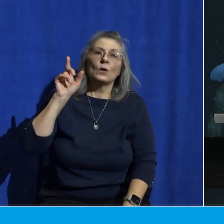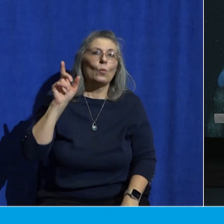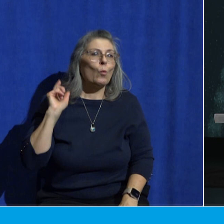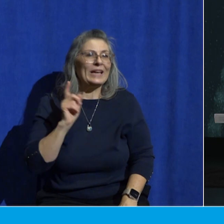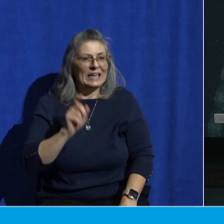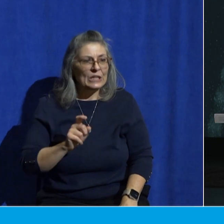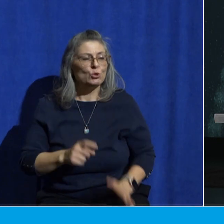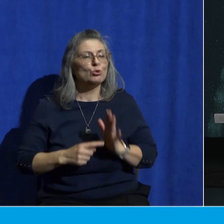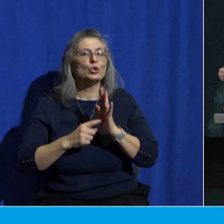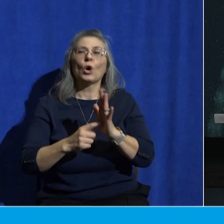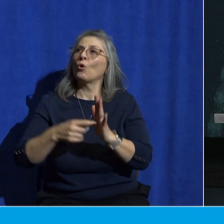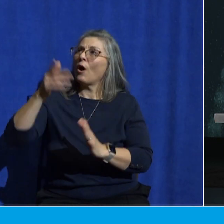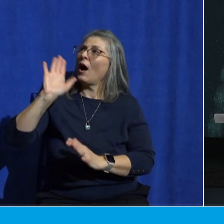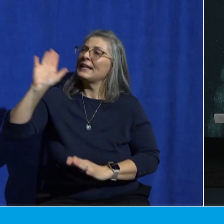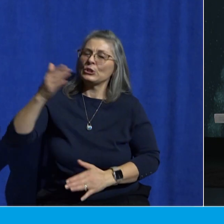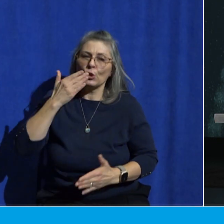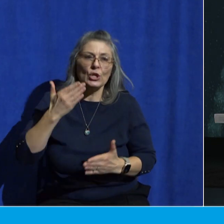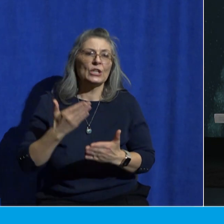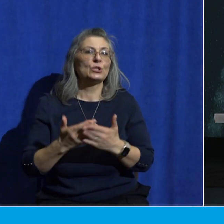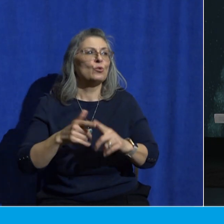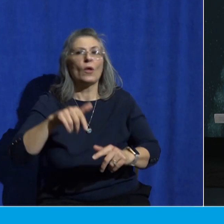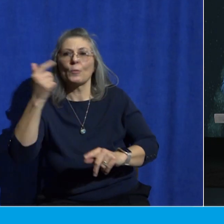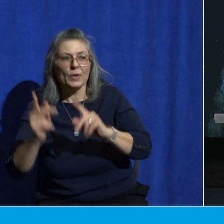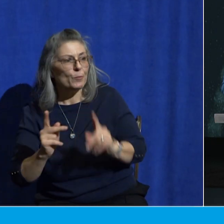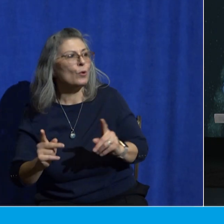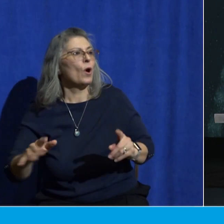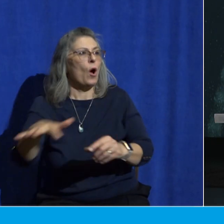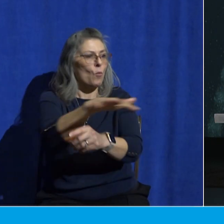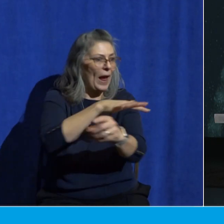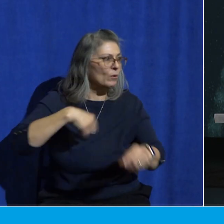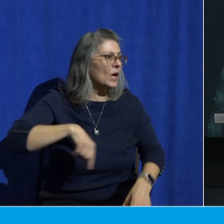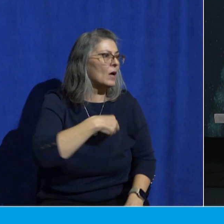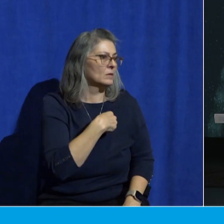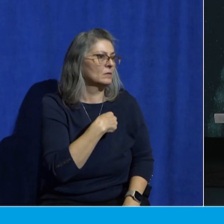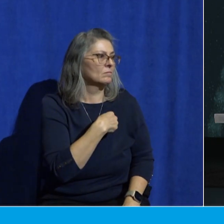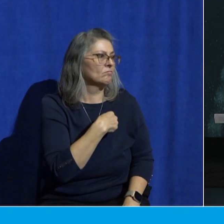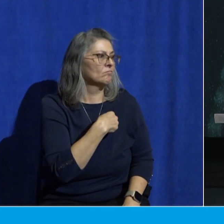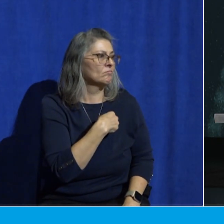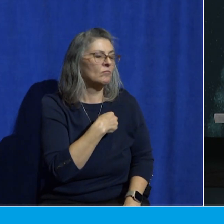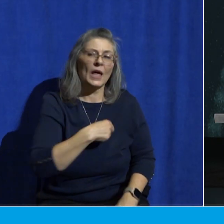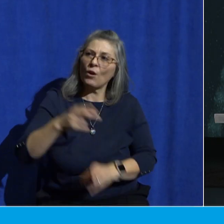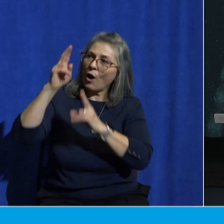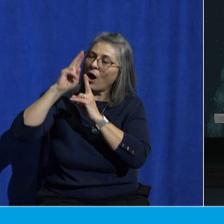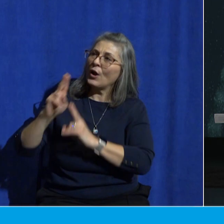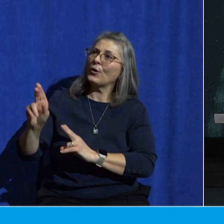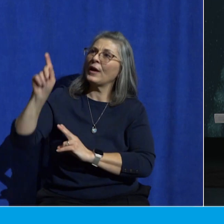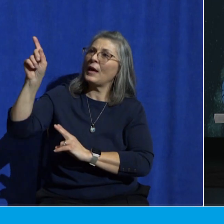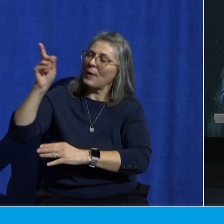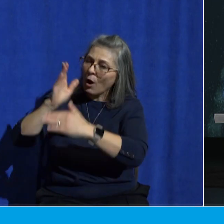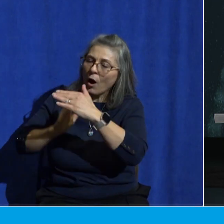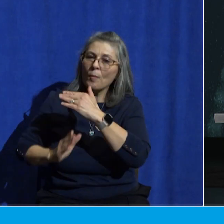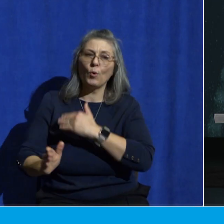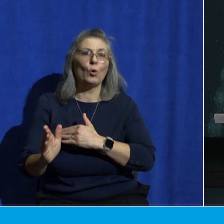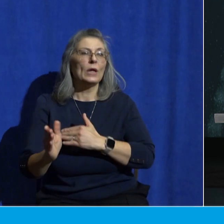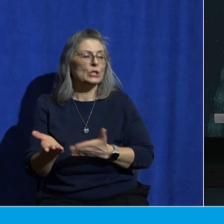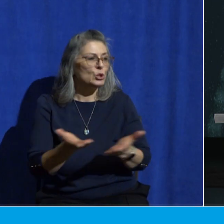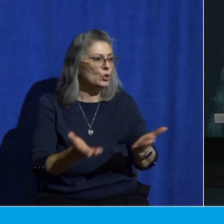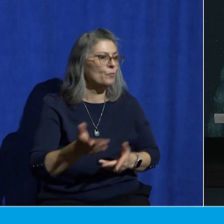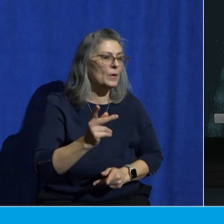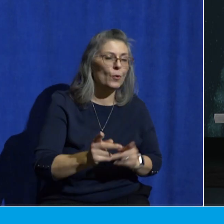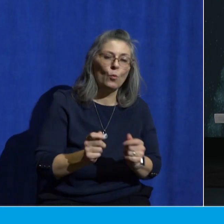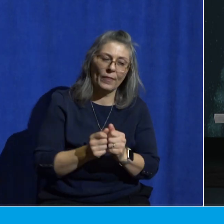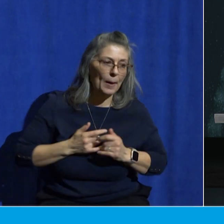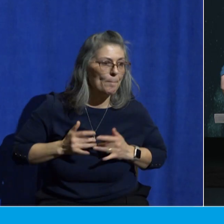around us. Let's even share our thoughts with others in a spirit of honor and humility, with